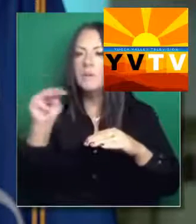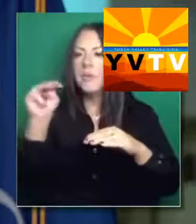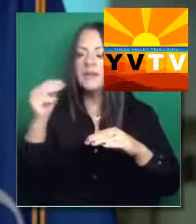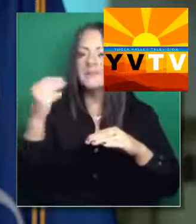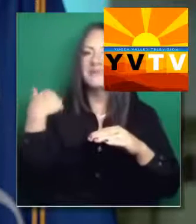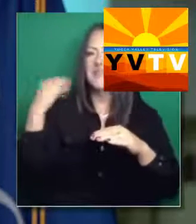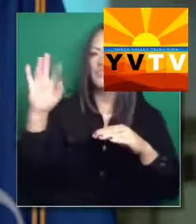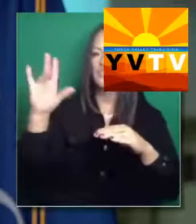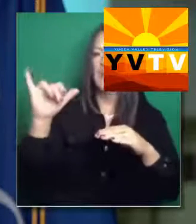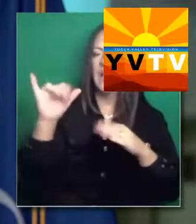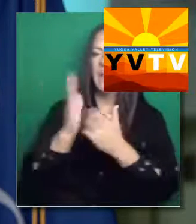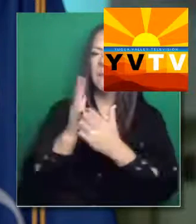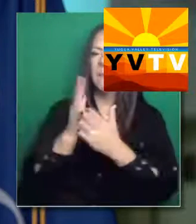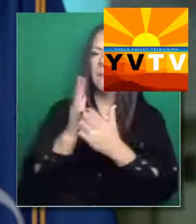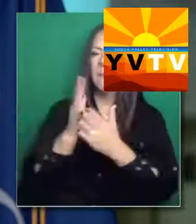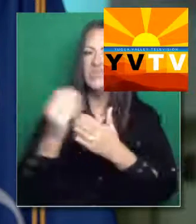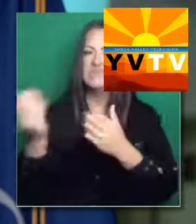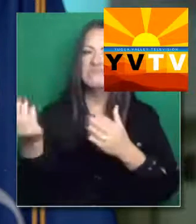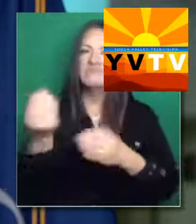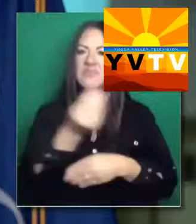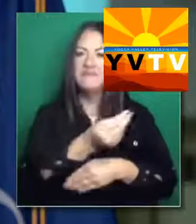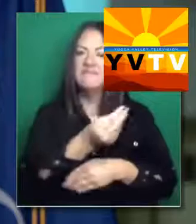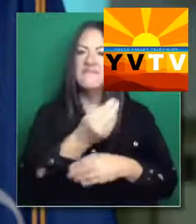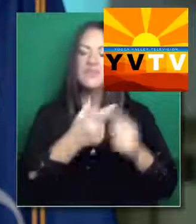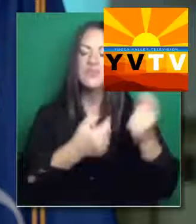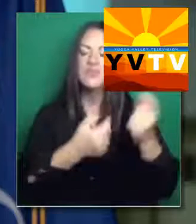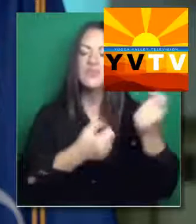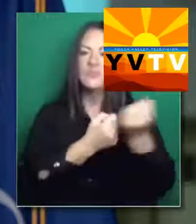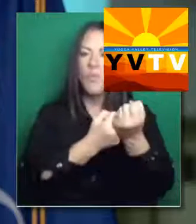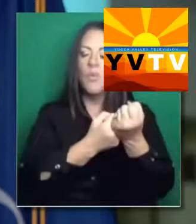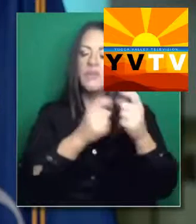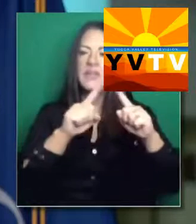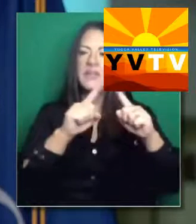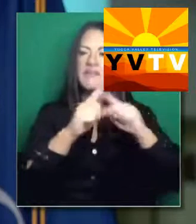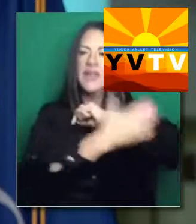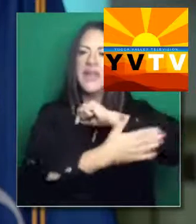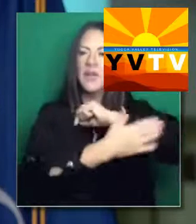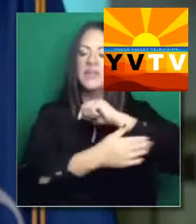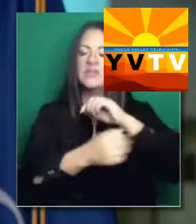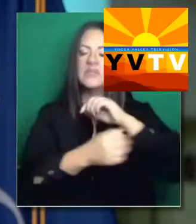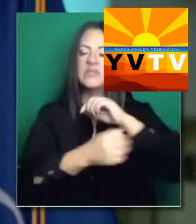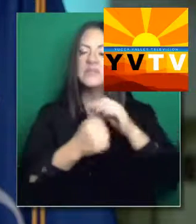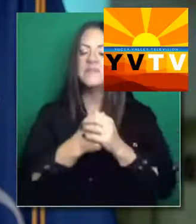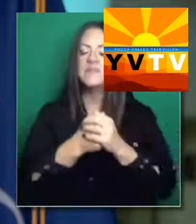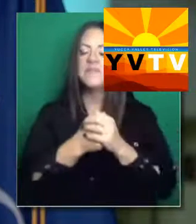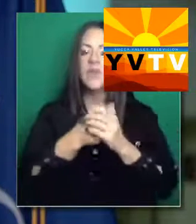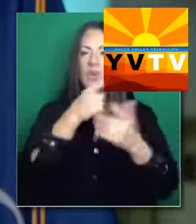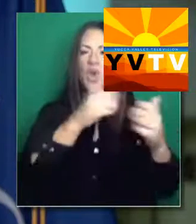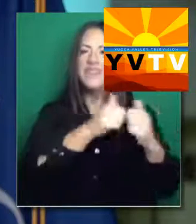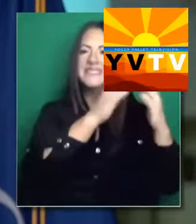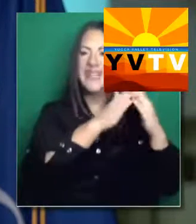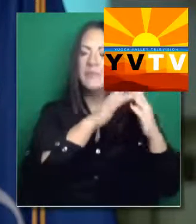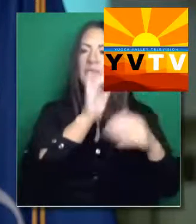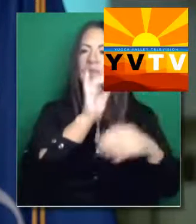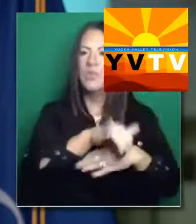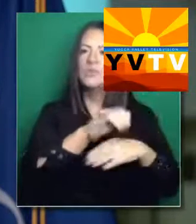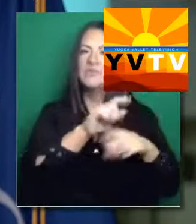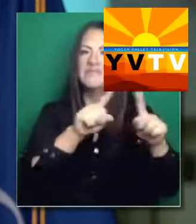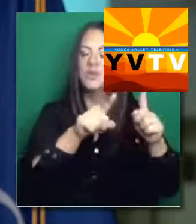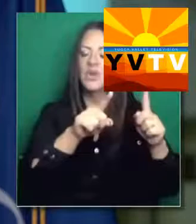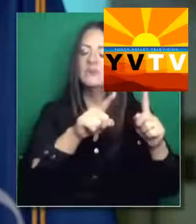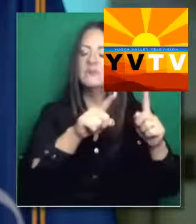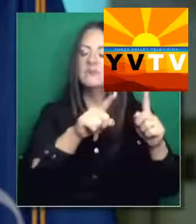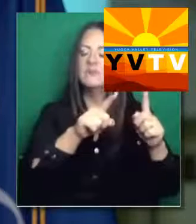We continue to look forward to the support being manifest that the state